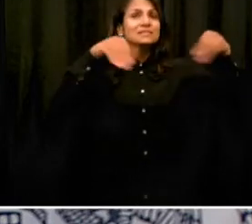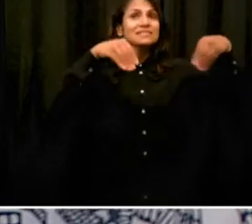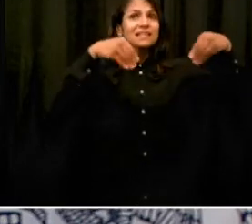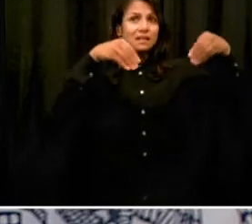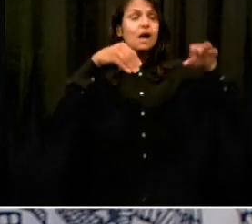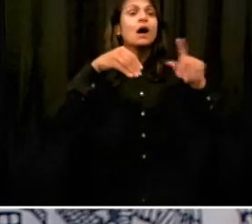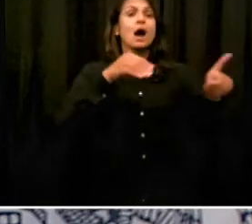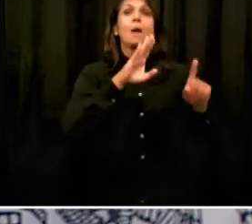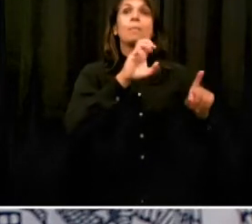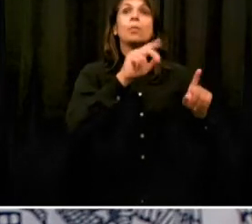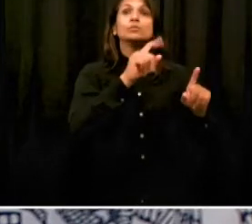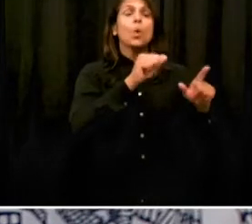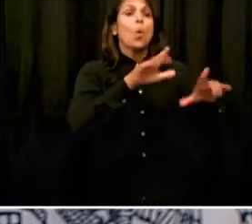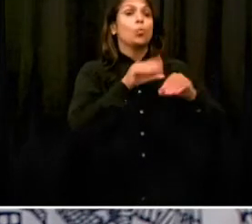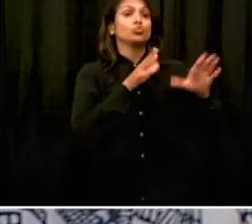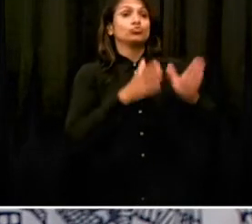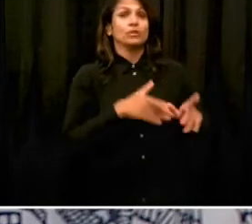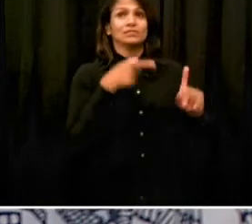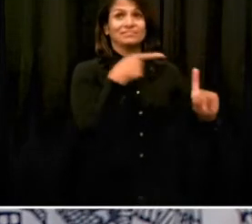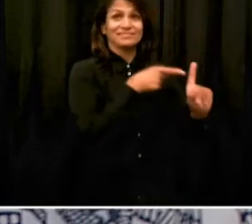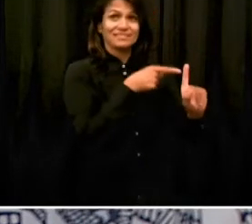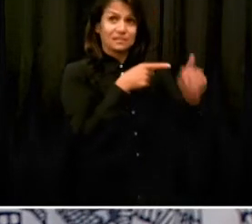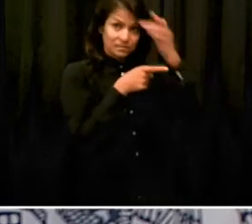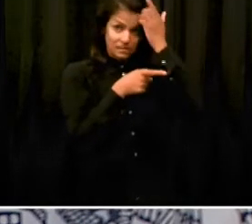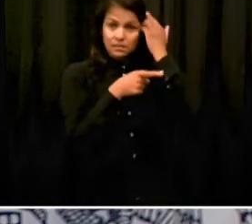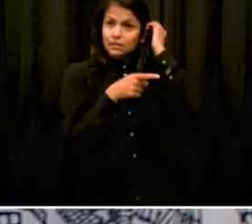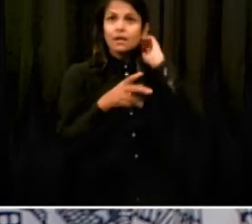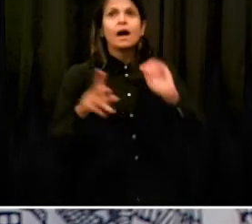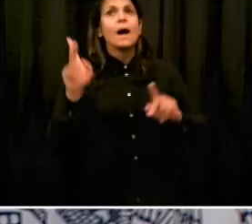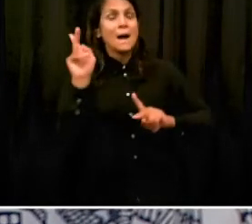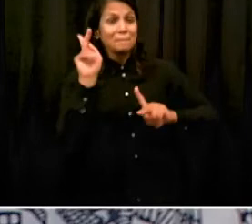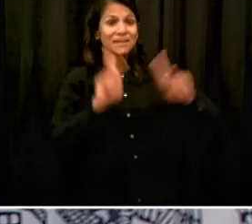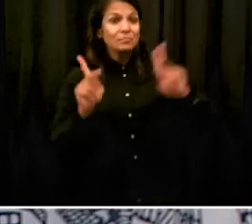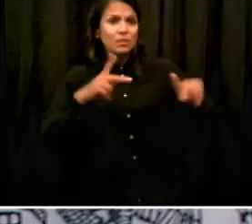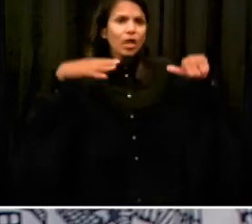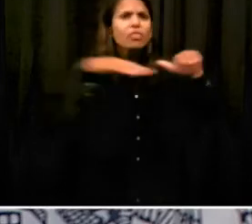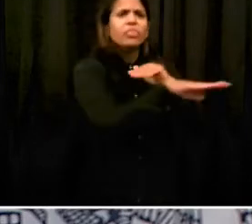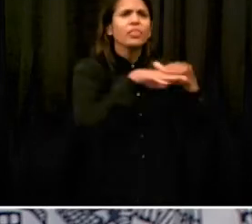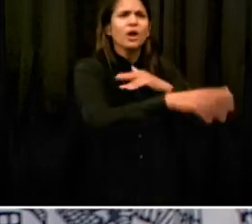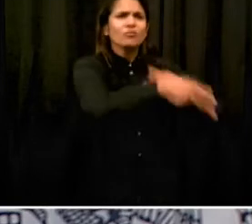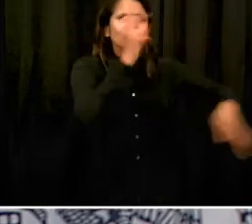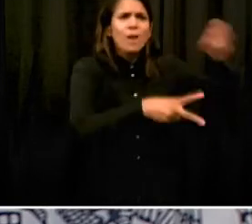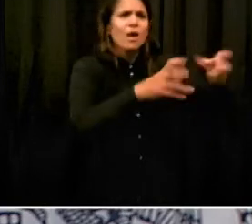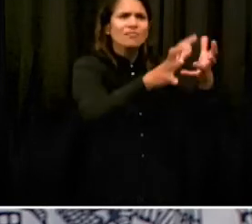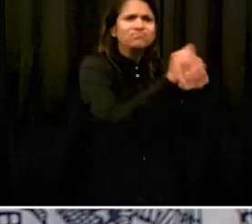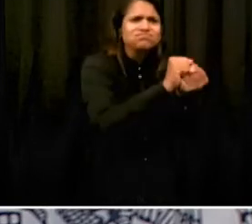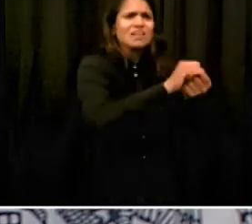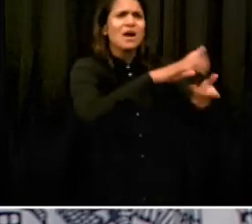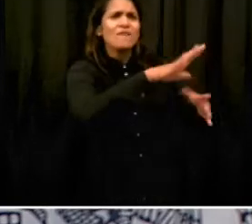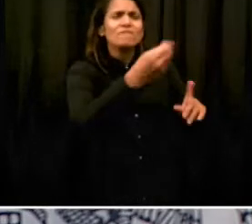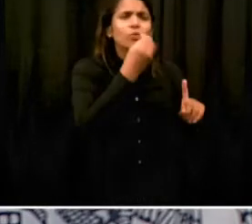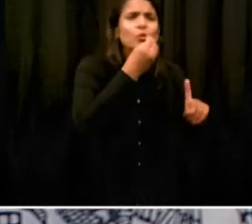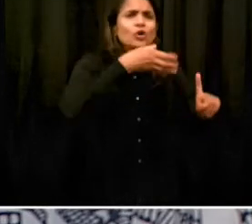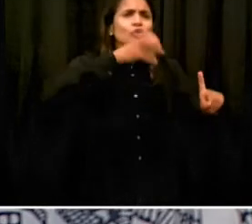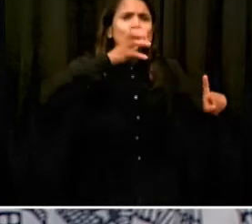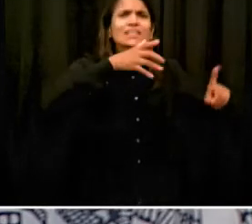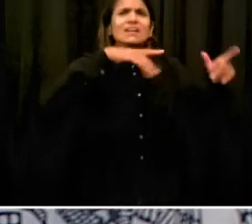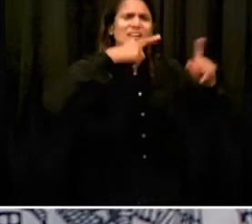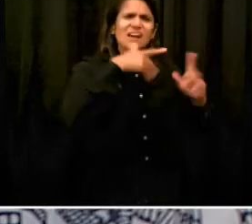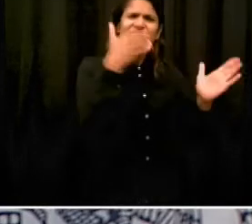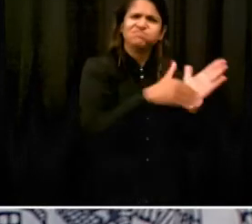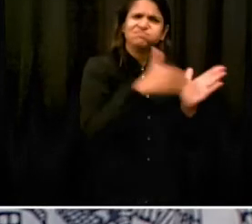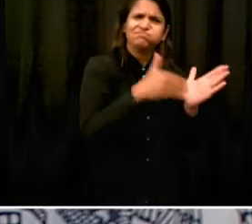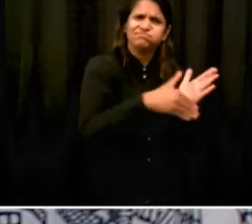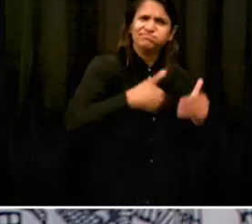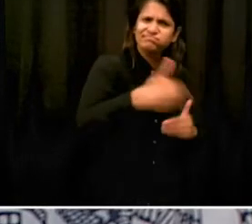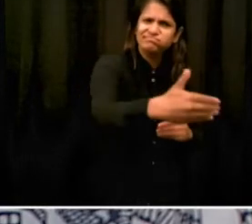theft, vandalism. He's suggesting that with the repeat offenses and offenders, it's time to reevaluate the